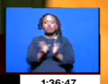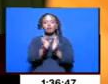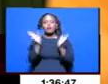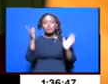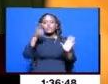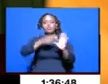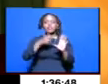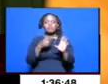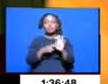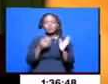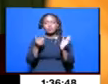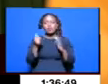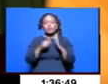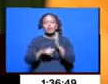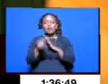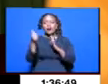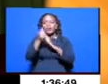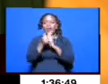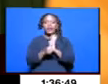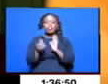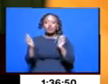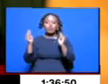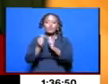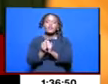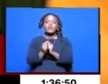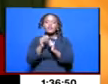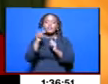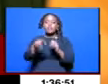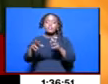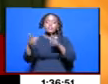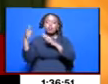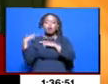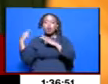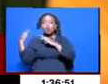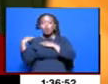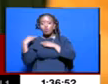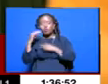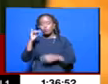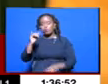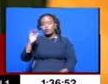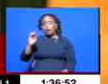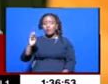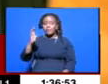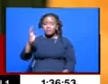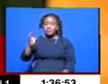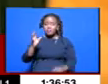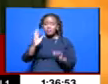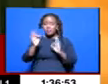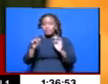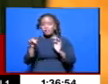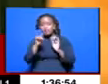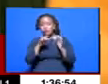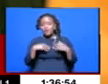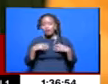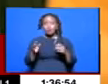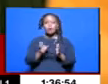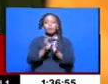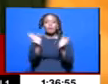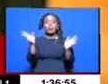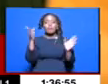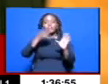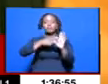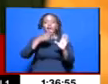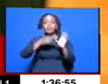Article 10 vis-a-vis the role of IBC and whether there was public participation. And in response to